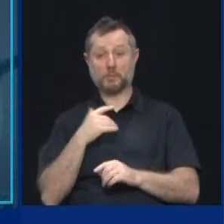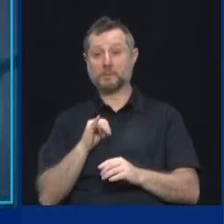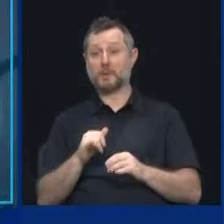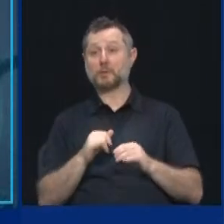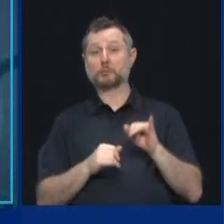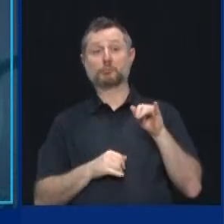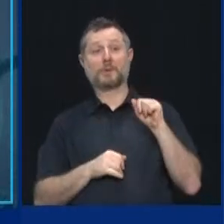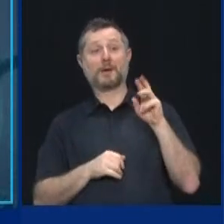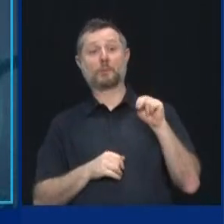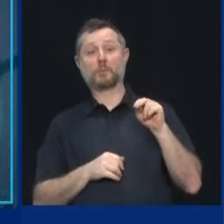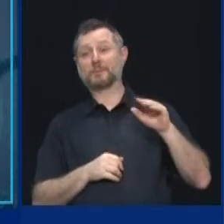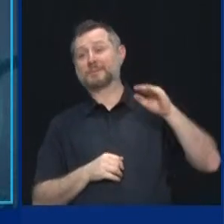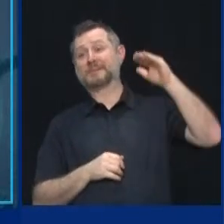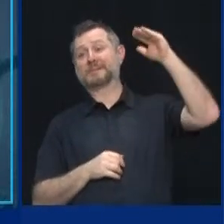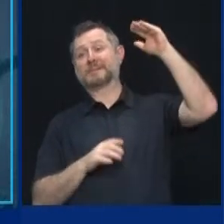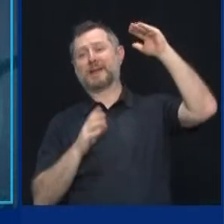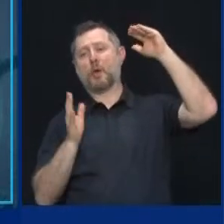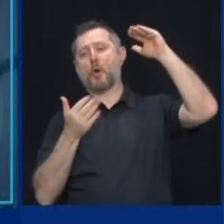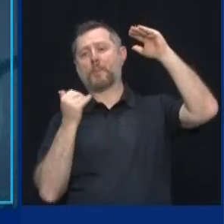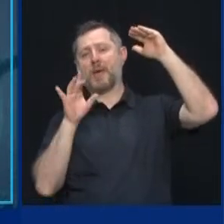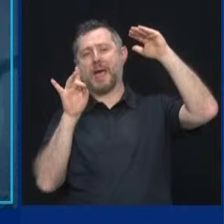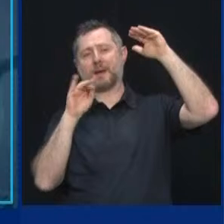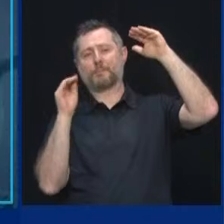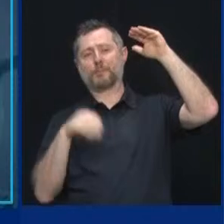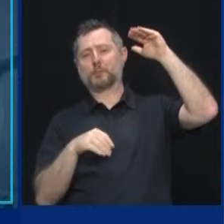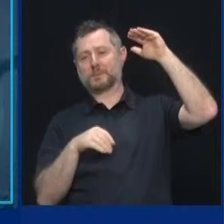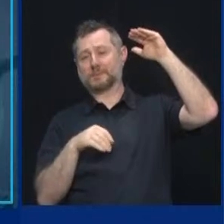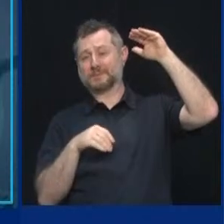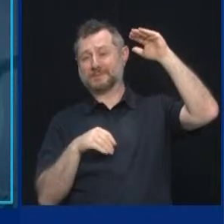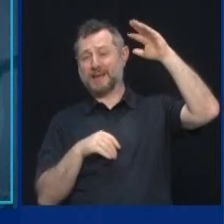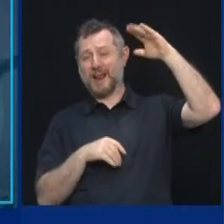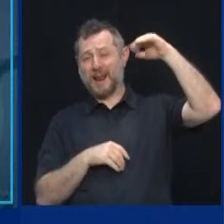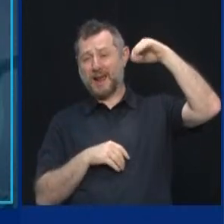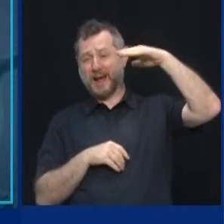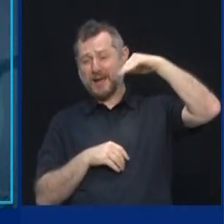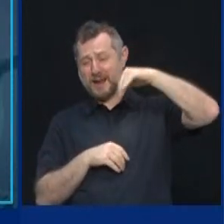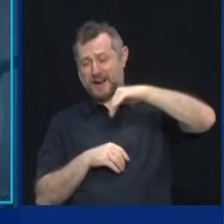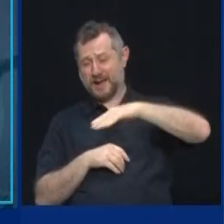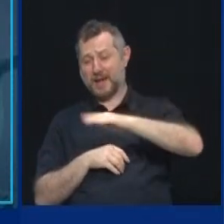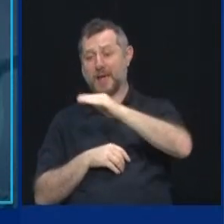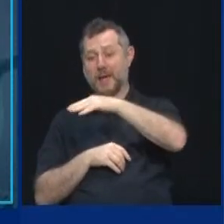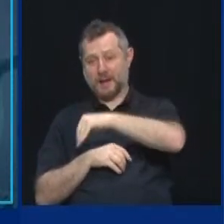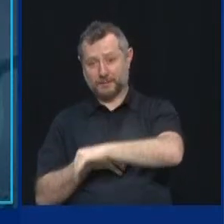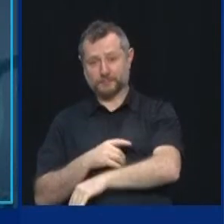January, 7.9, almost 8%. Today we are at